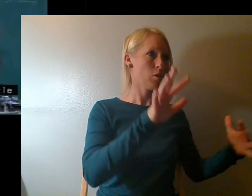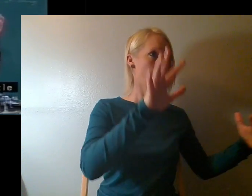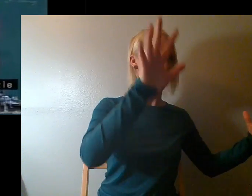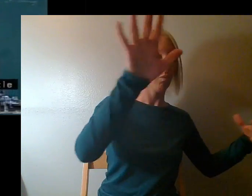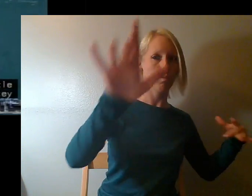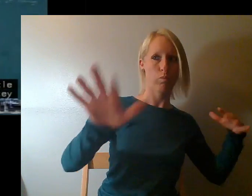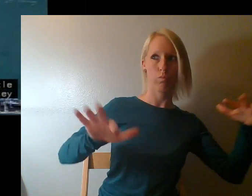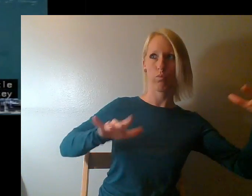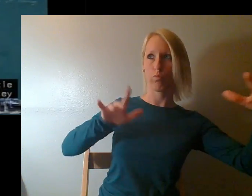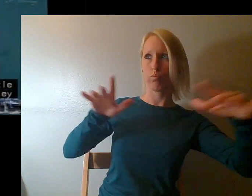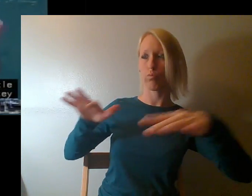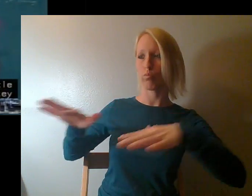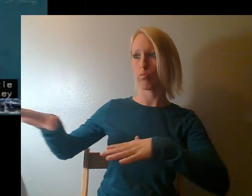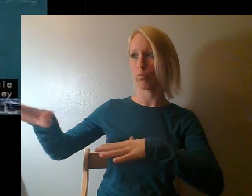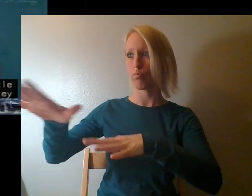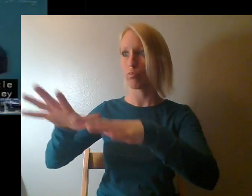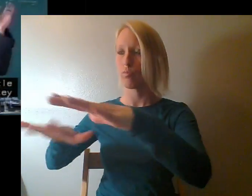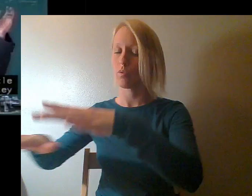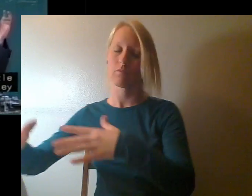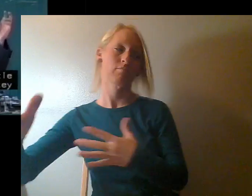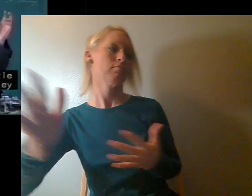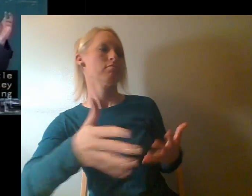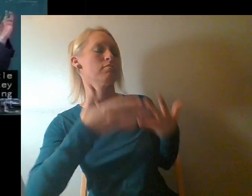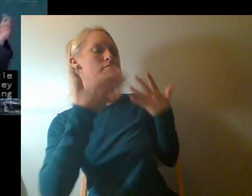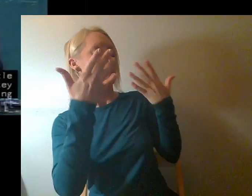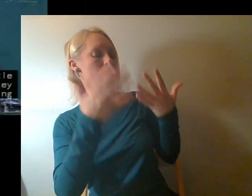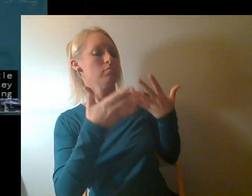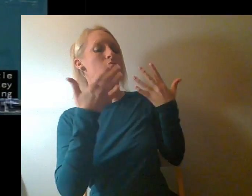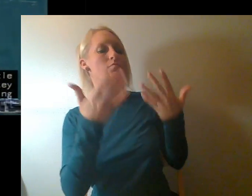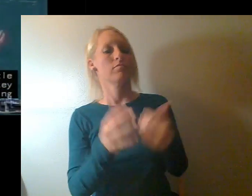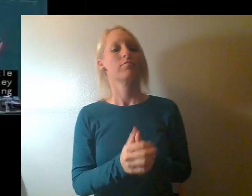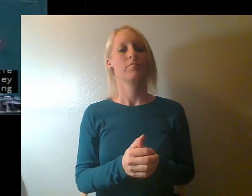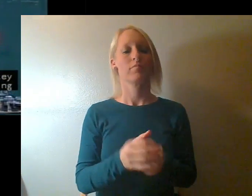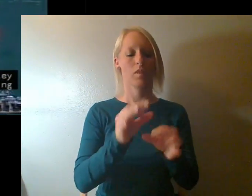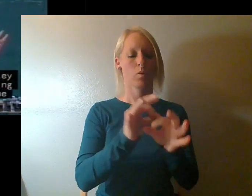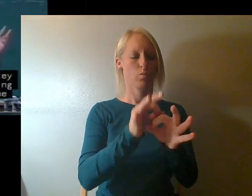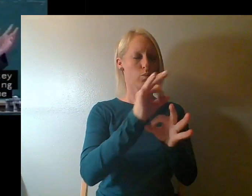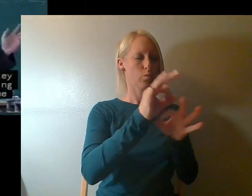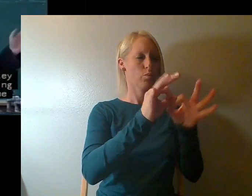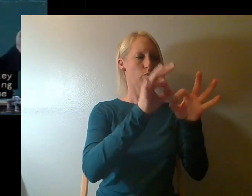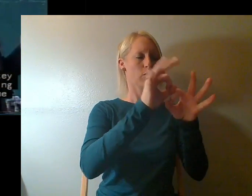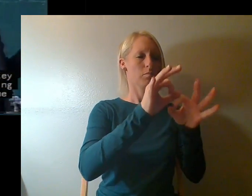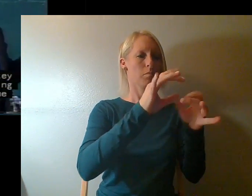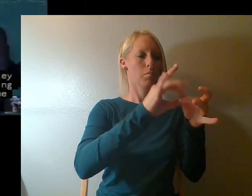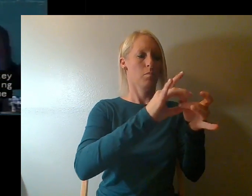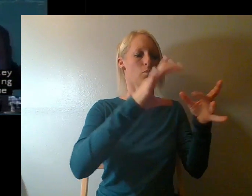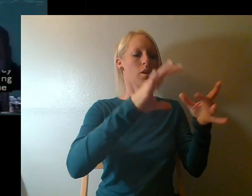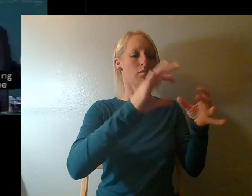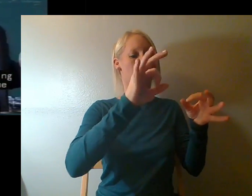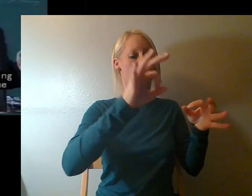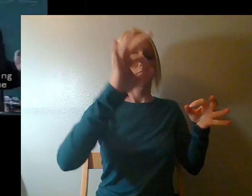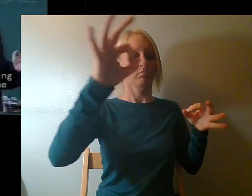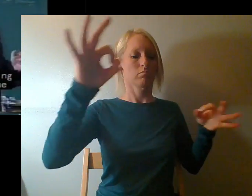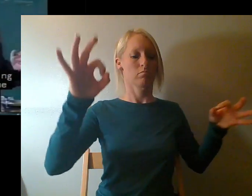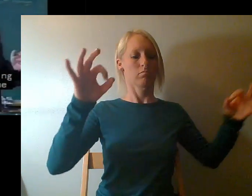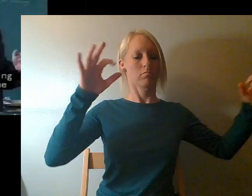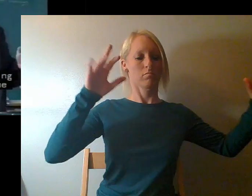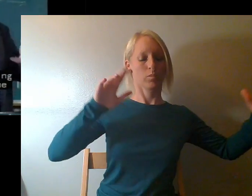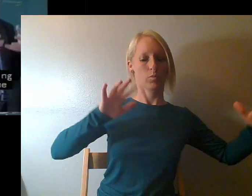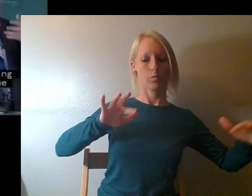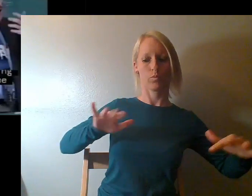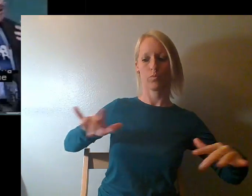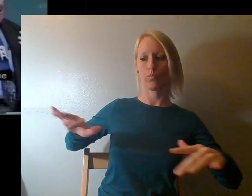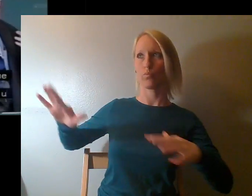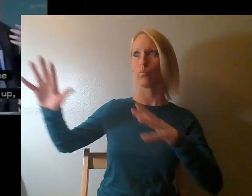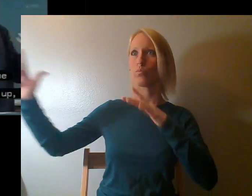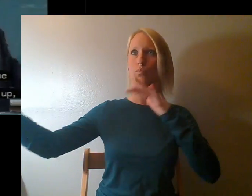little tiny molecules of that turkey are breaking away and filling up or trying to fill up the air around you. And